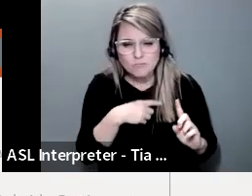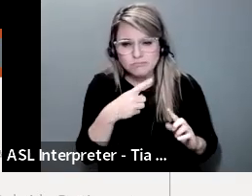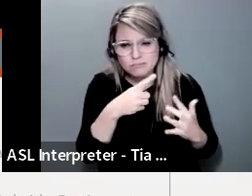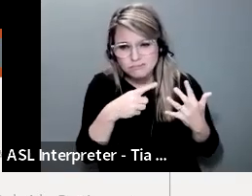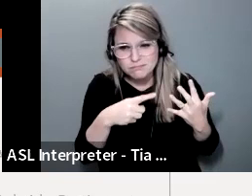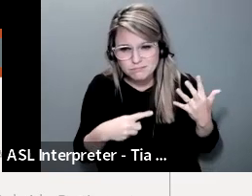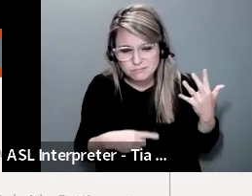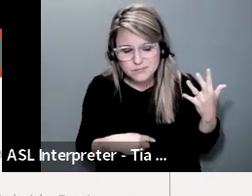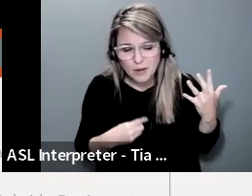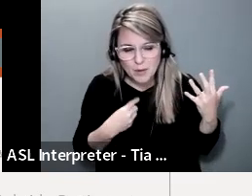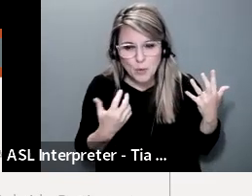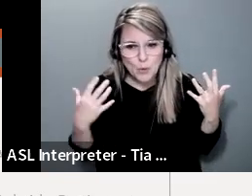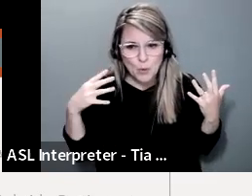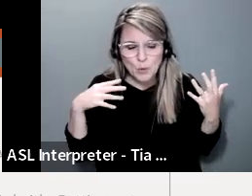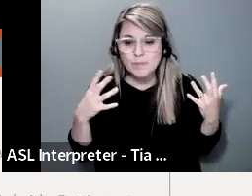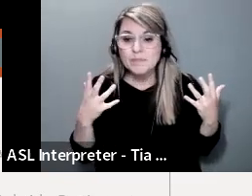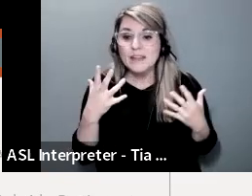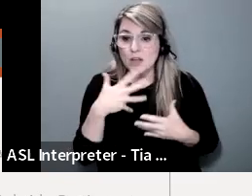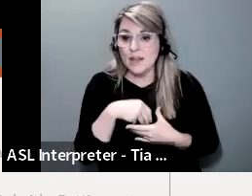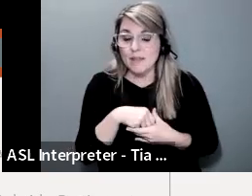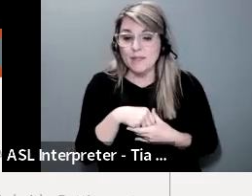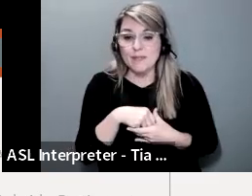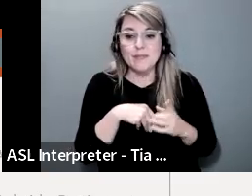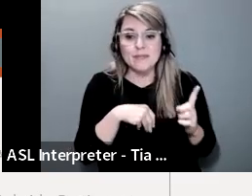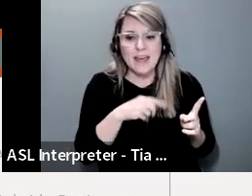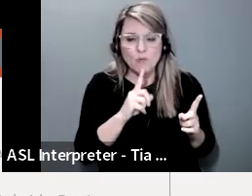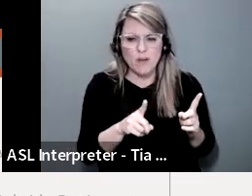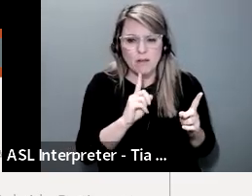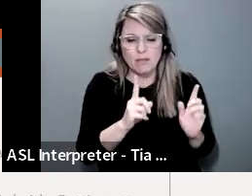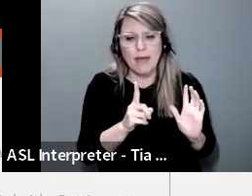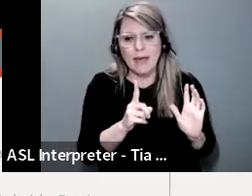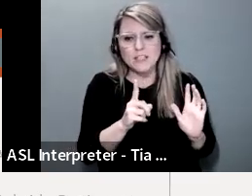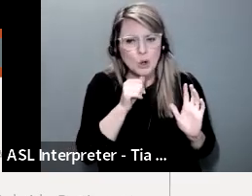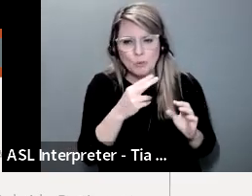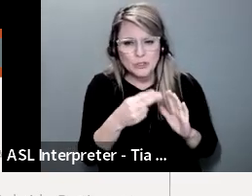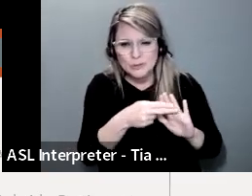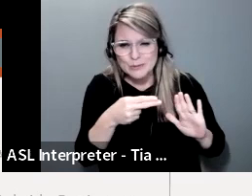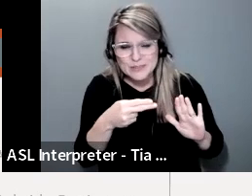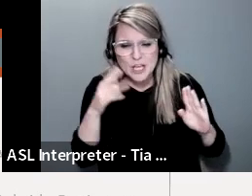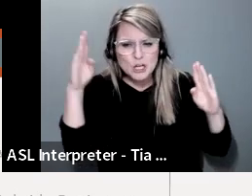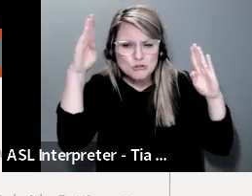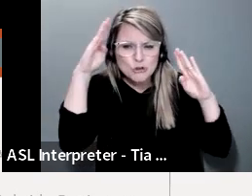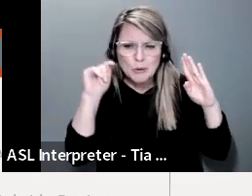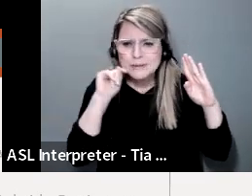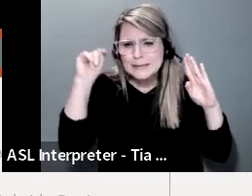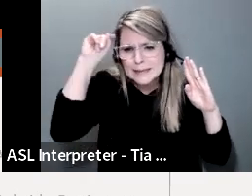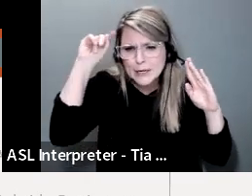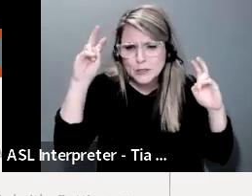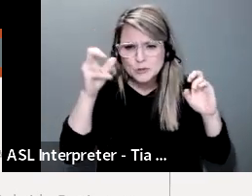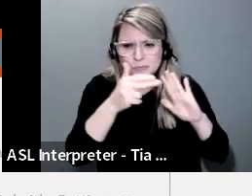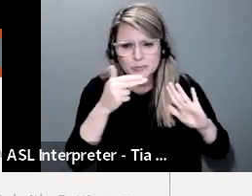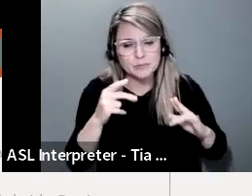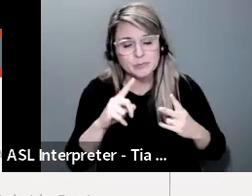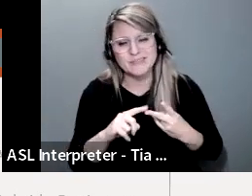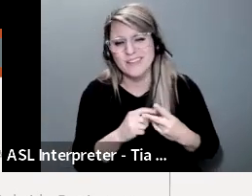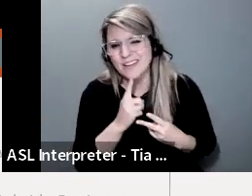In this video too, they recognize the harm of using terms such as troubled teen, and instead of using strength-based language, they'll say